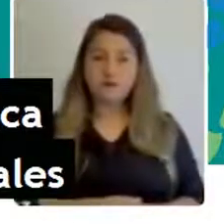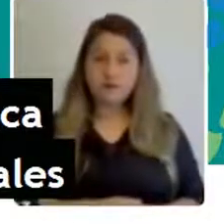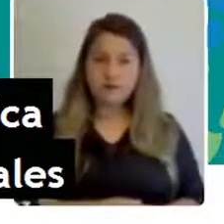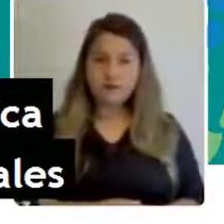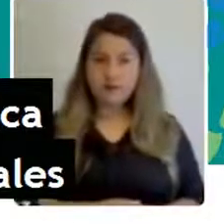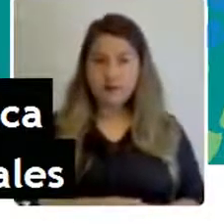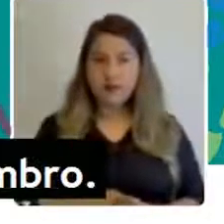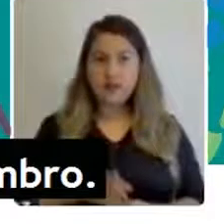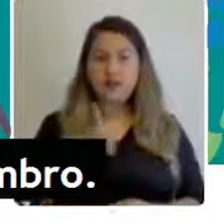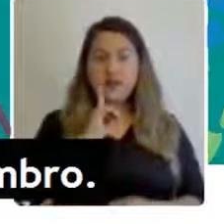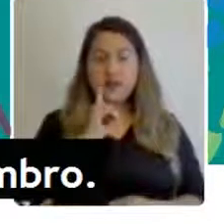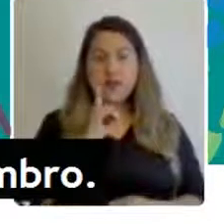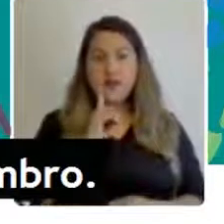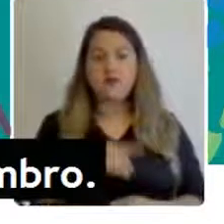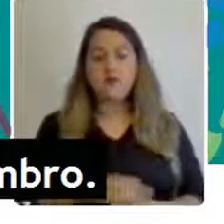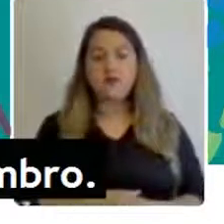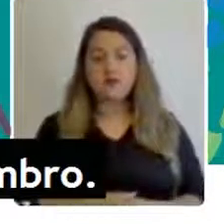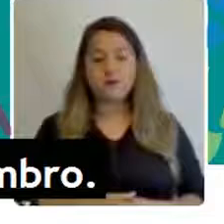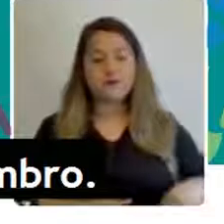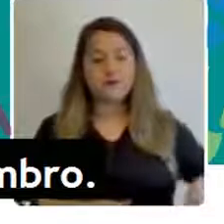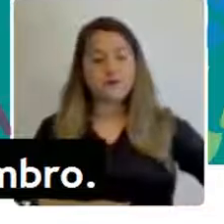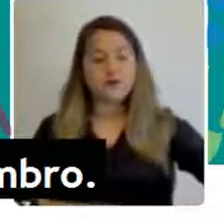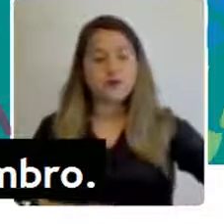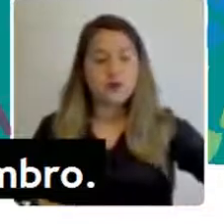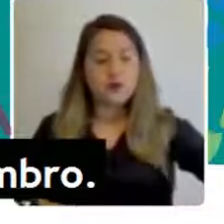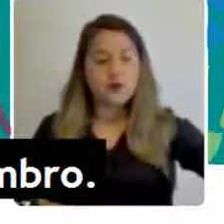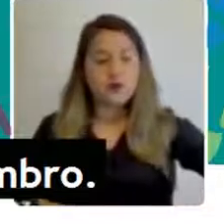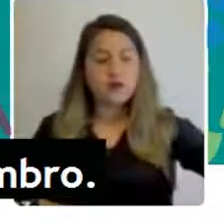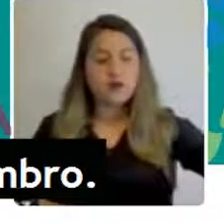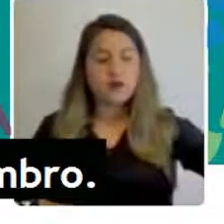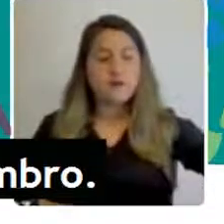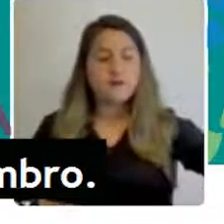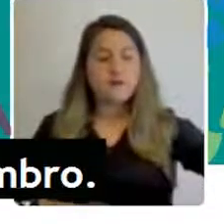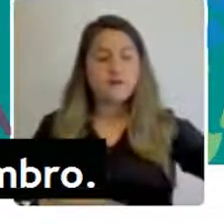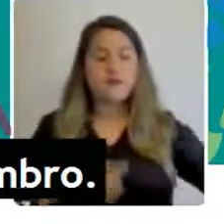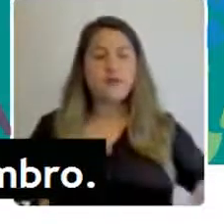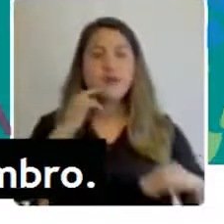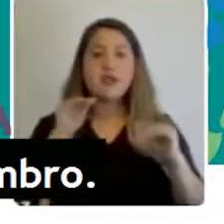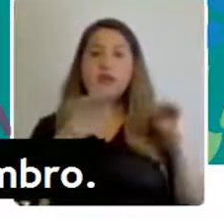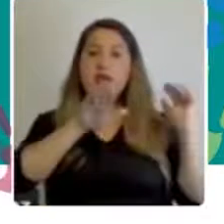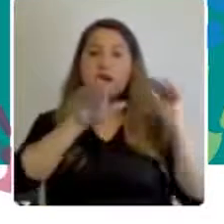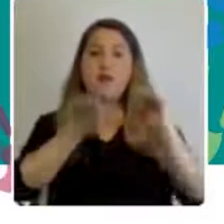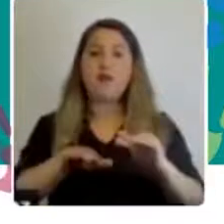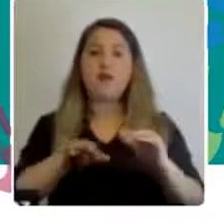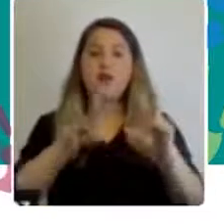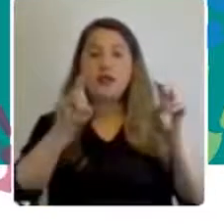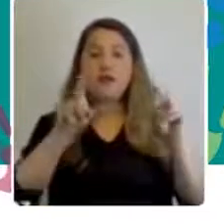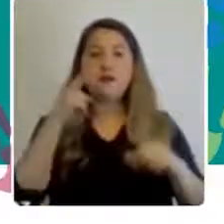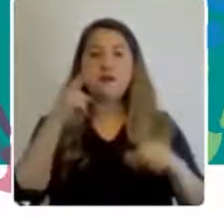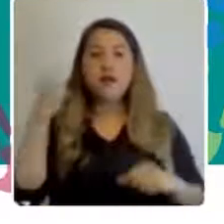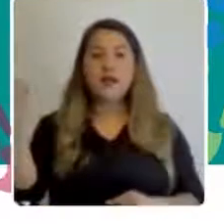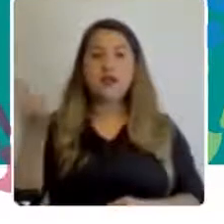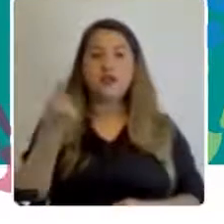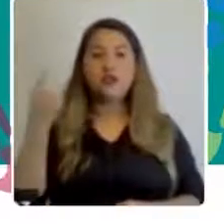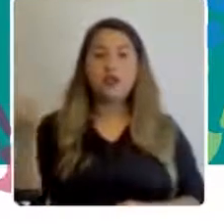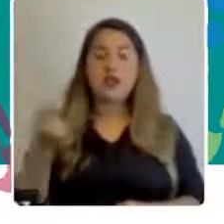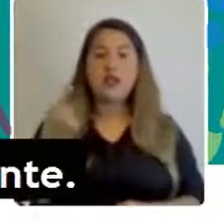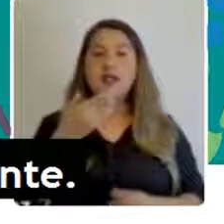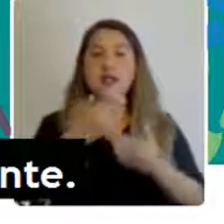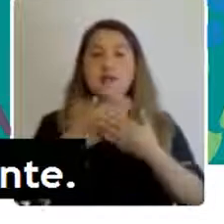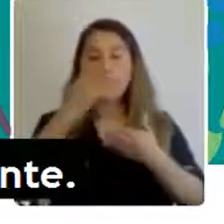the national plans and national strategies in each member state for rare diseases.